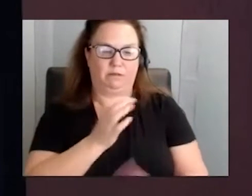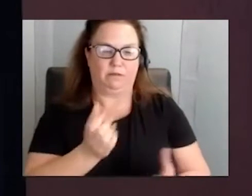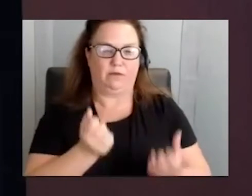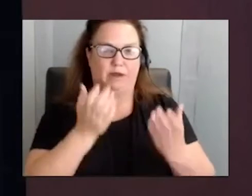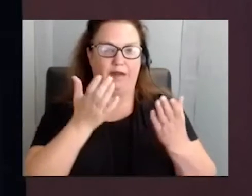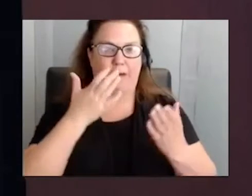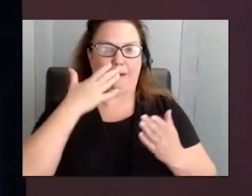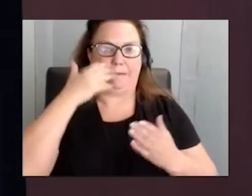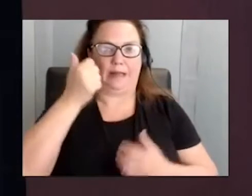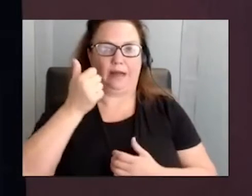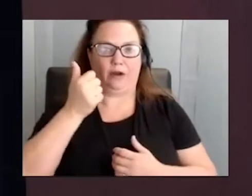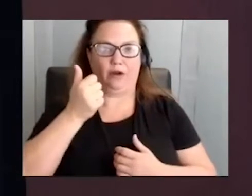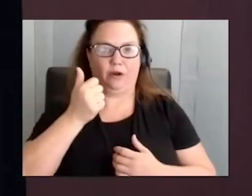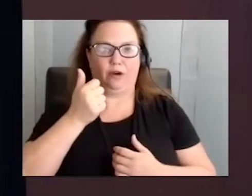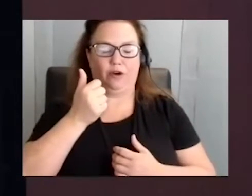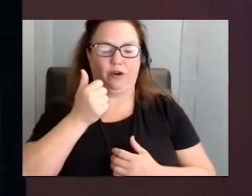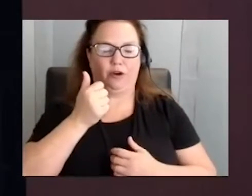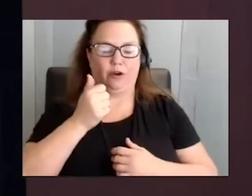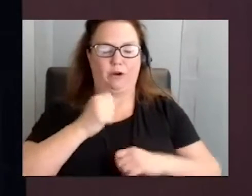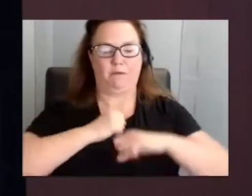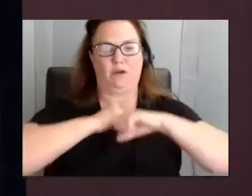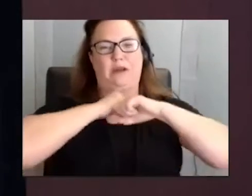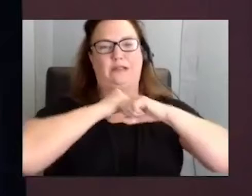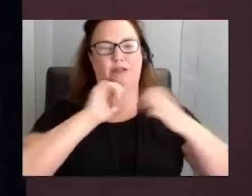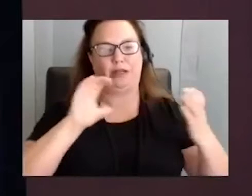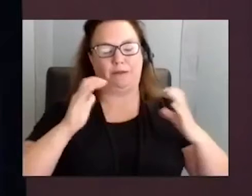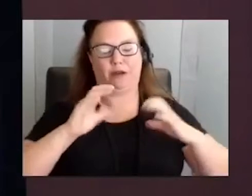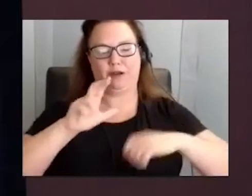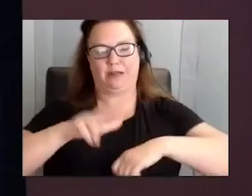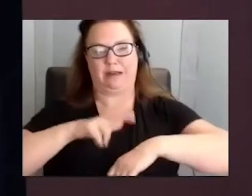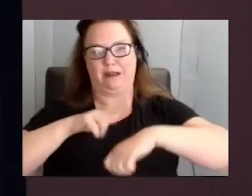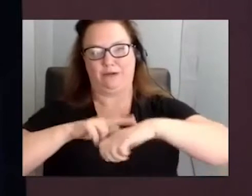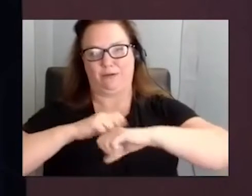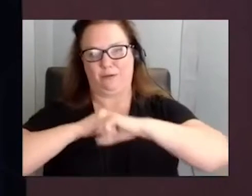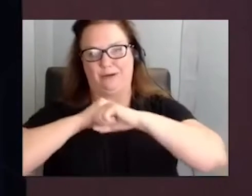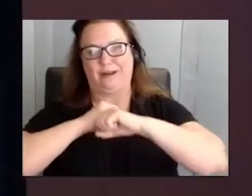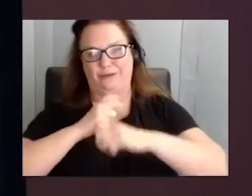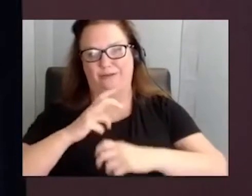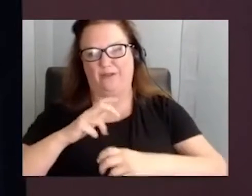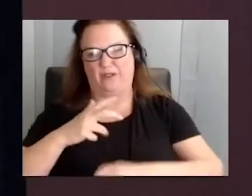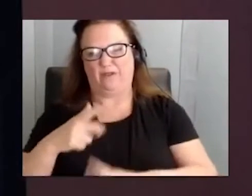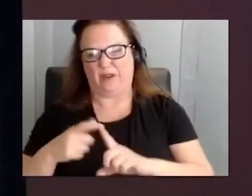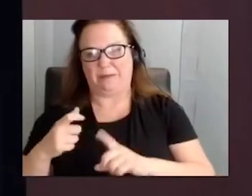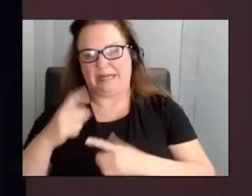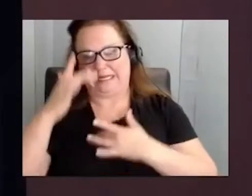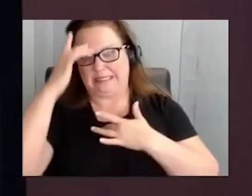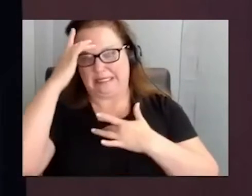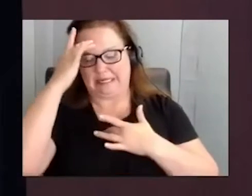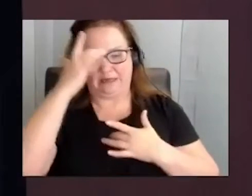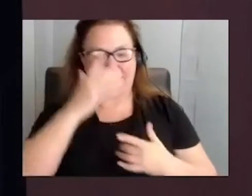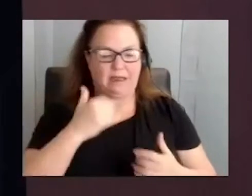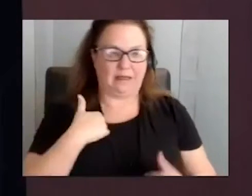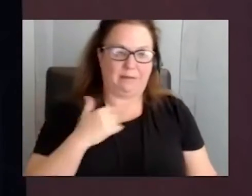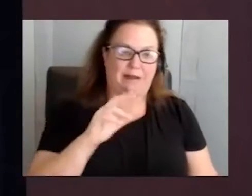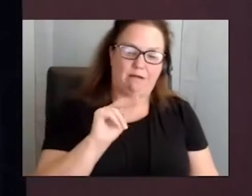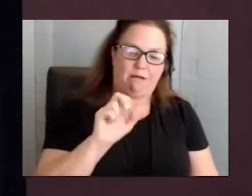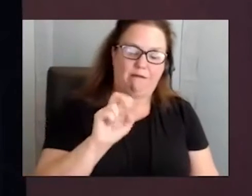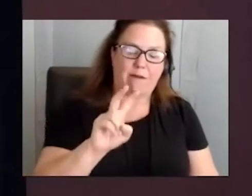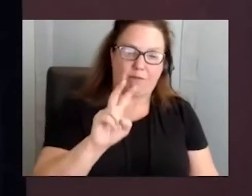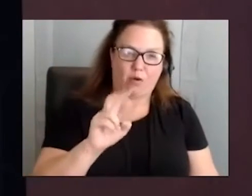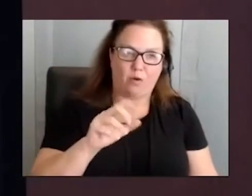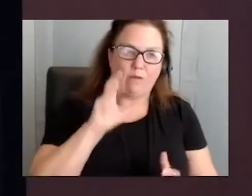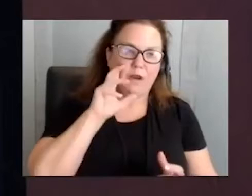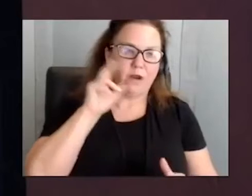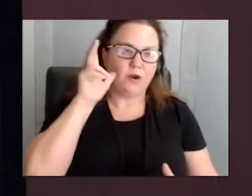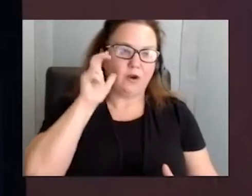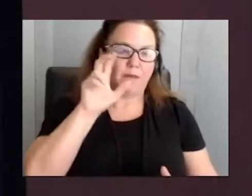than just the natural immunity. And back in November, before we were really maybe learning about the variants that we are aware of today, we know that